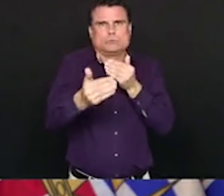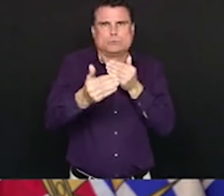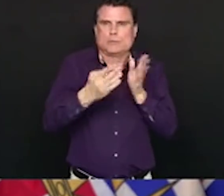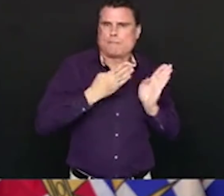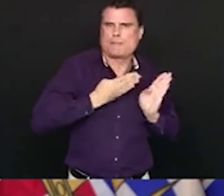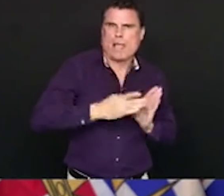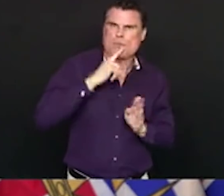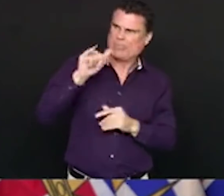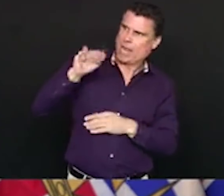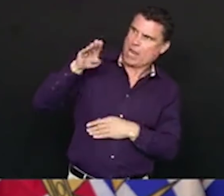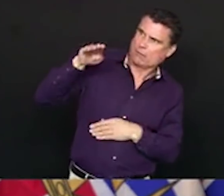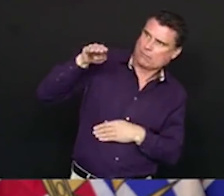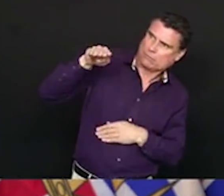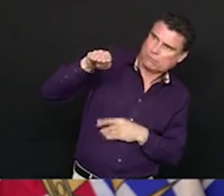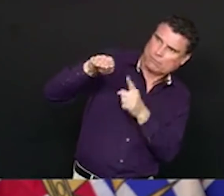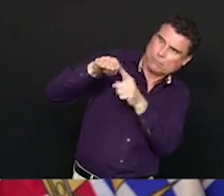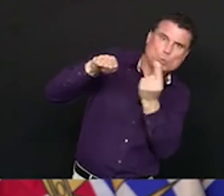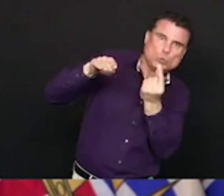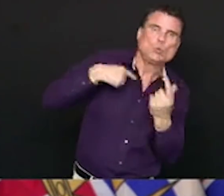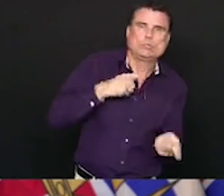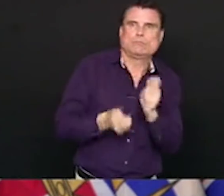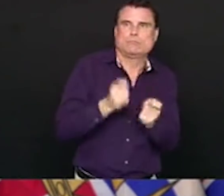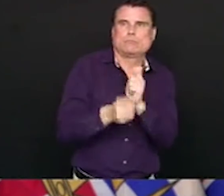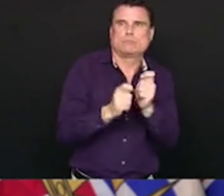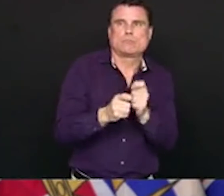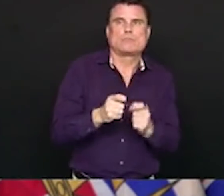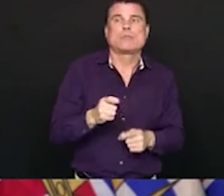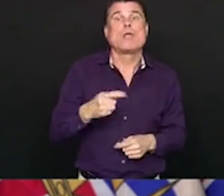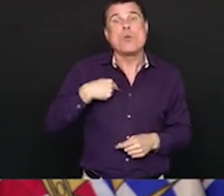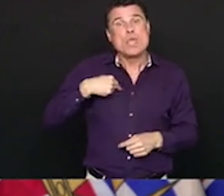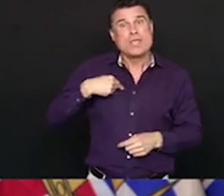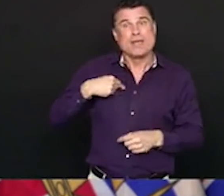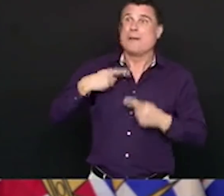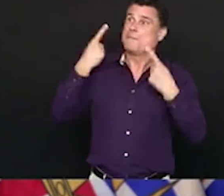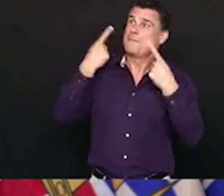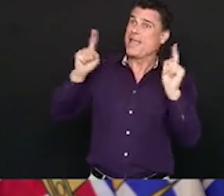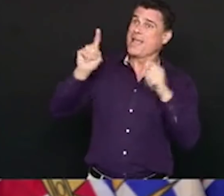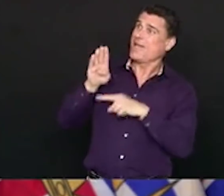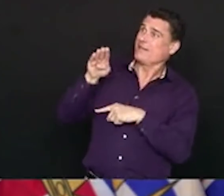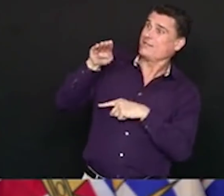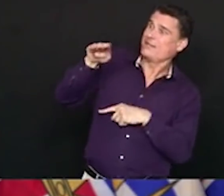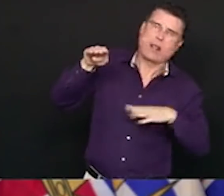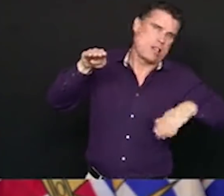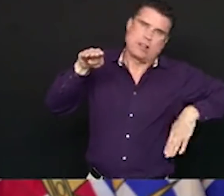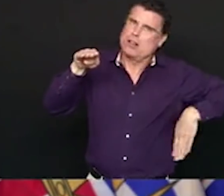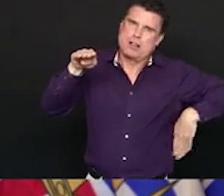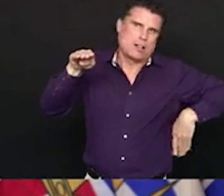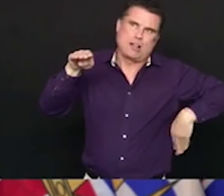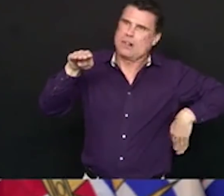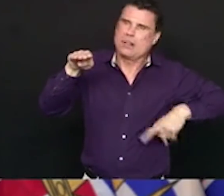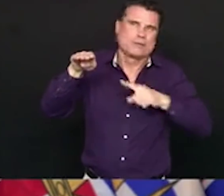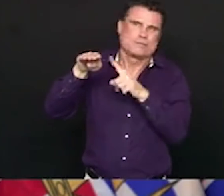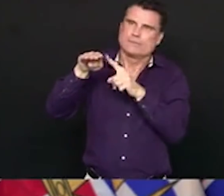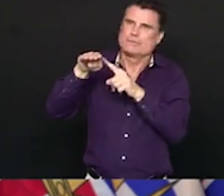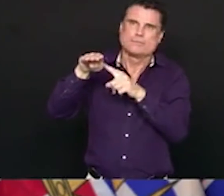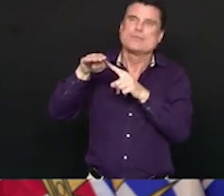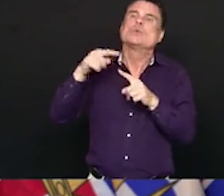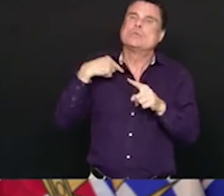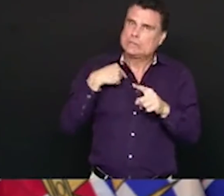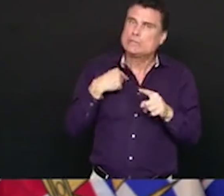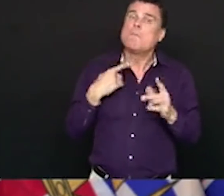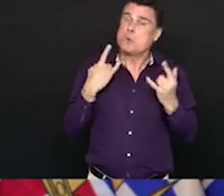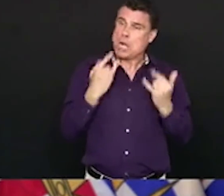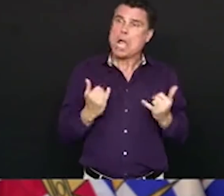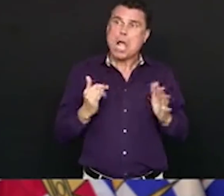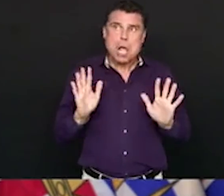doing okay. And we're seeing that in the fact that people get the health care that they need. People are able to manage in our communities. And